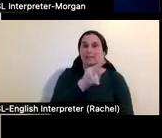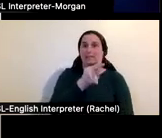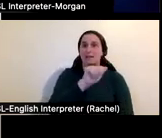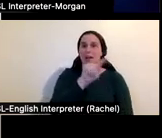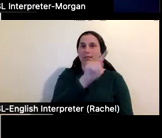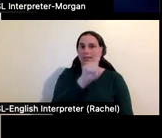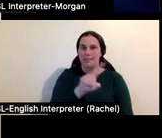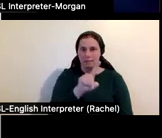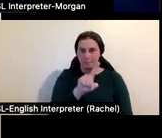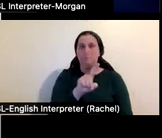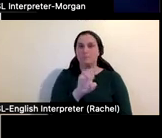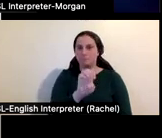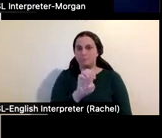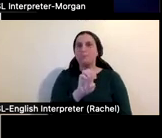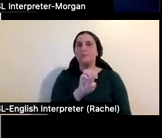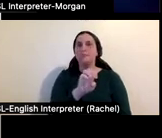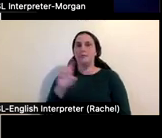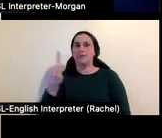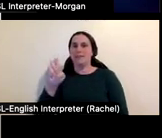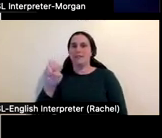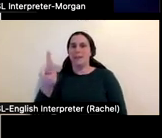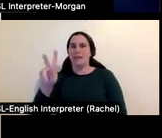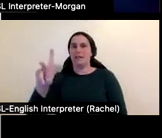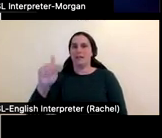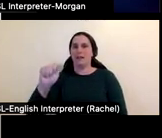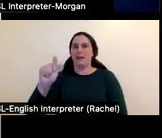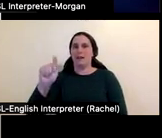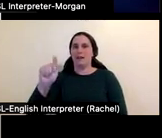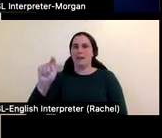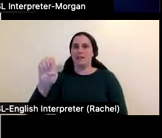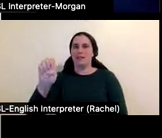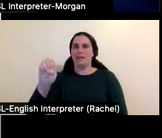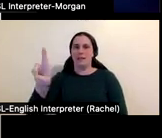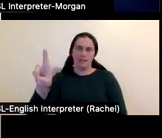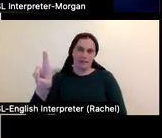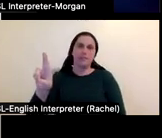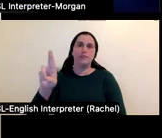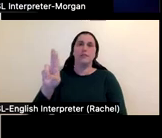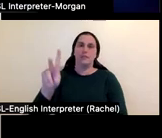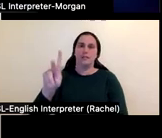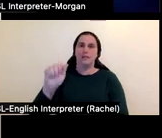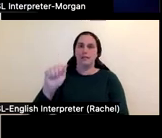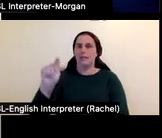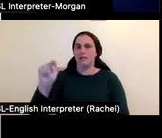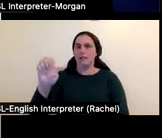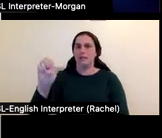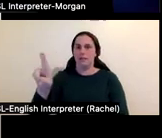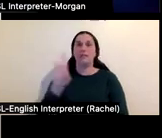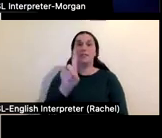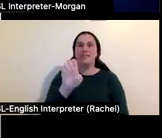Katze, No, der Katza. der Kater, Kater, K-A-T-E-R, Kater. Is there a